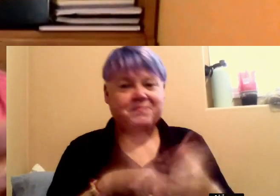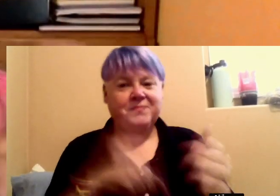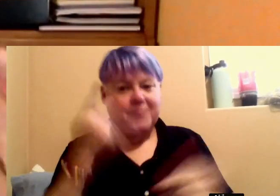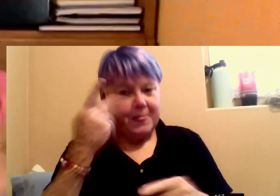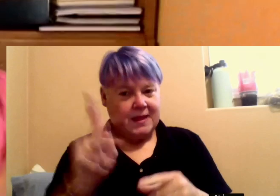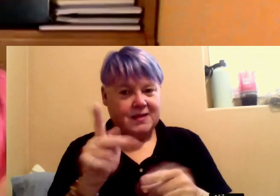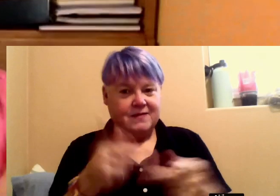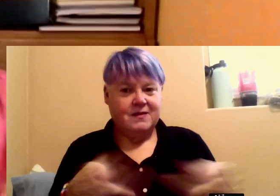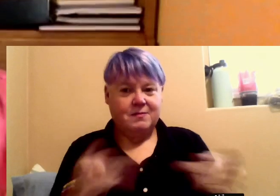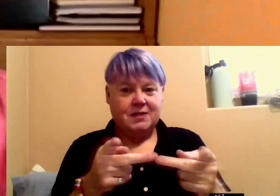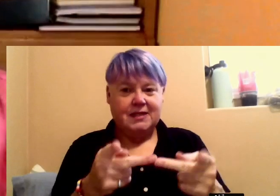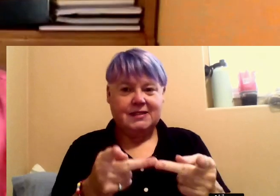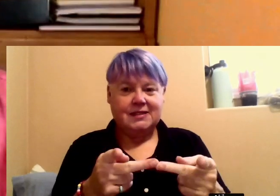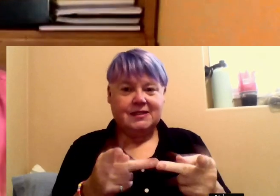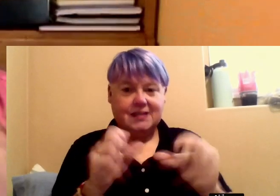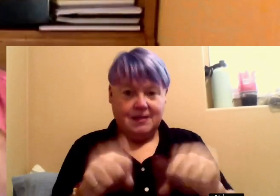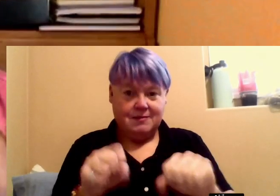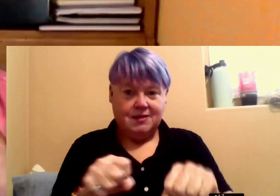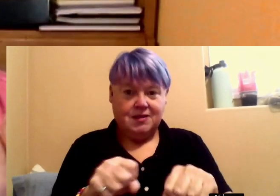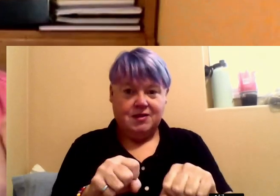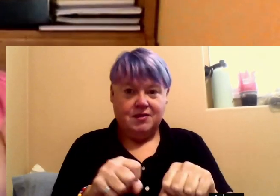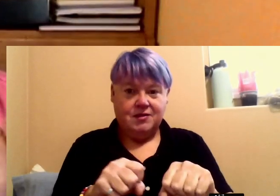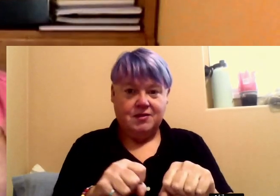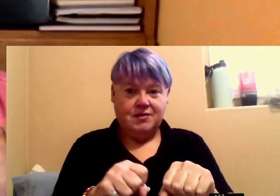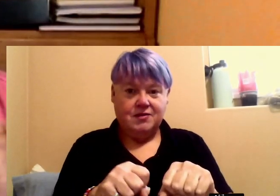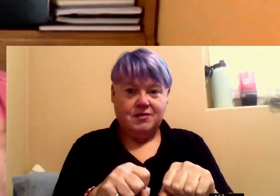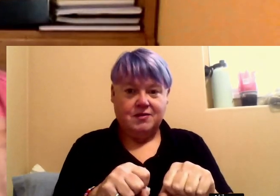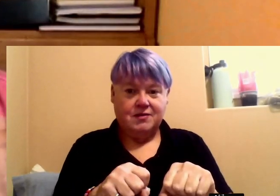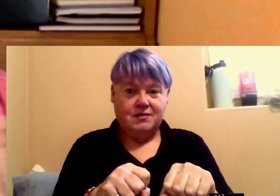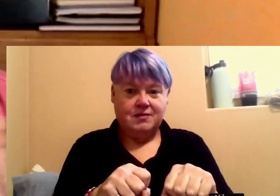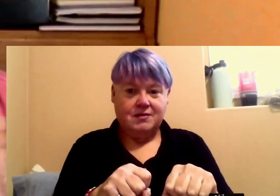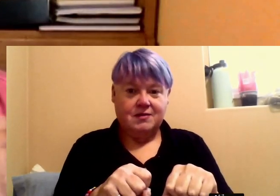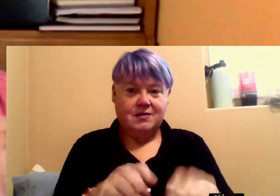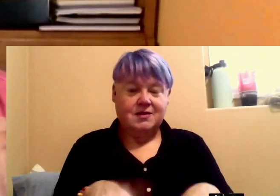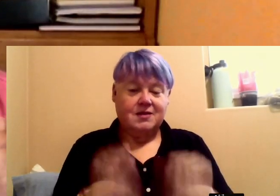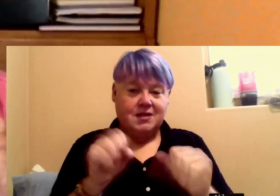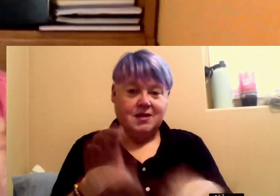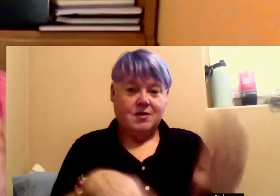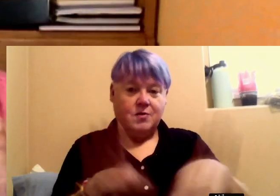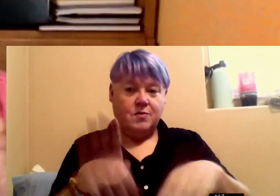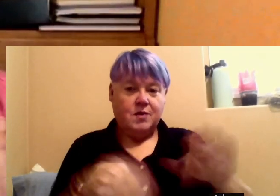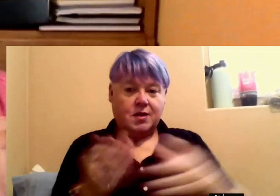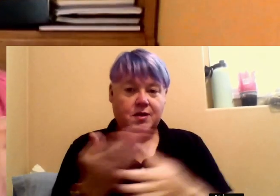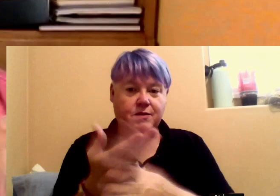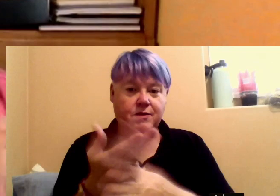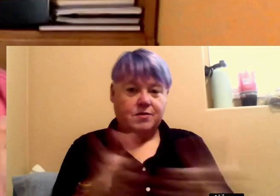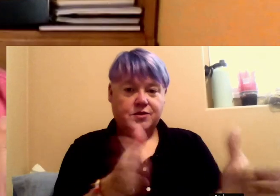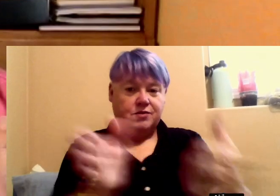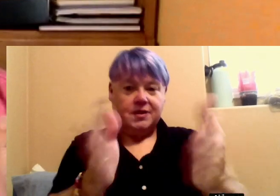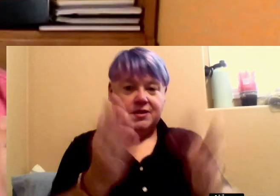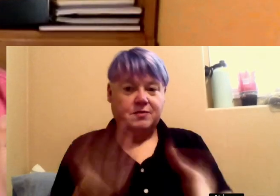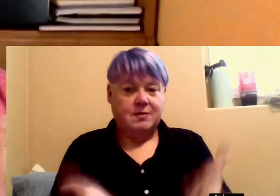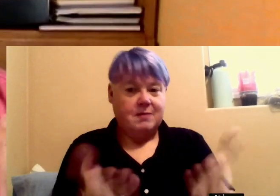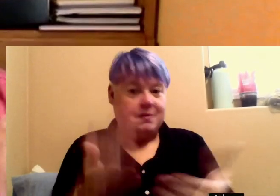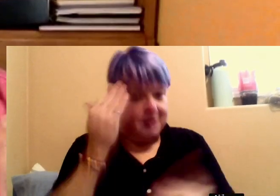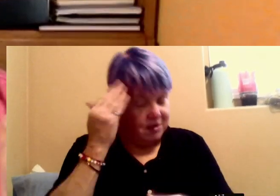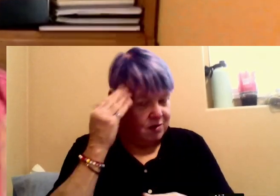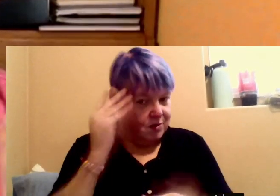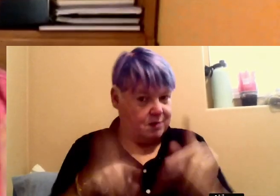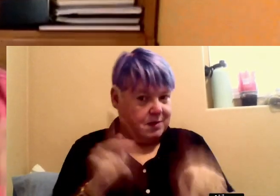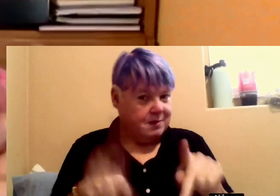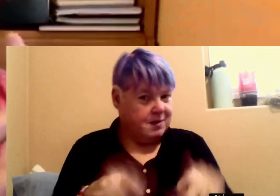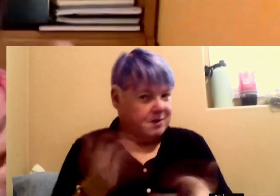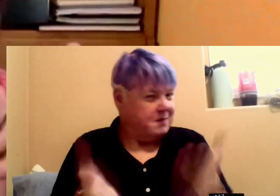as enabling me to do would be to take a walk through streets that we might know with people that you might